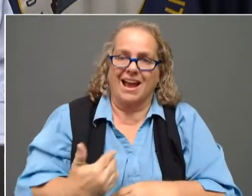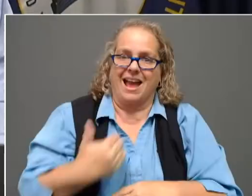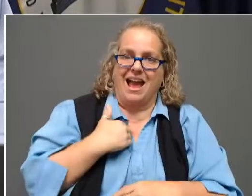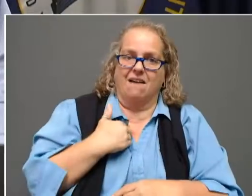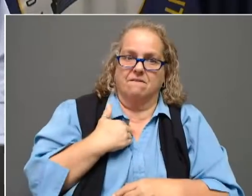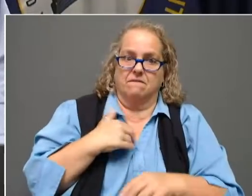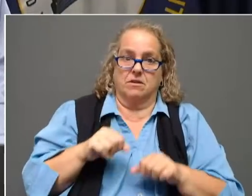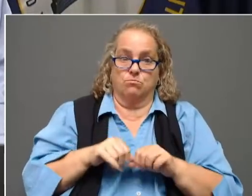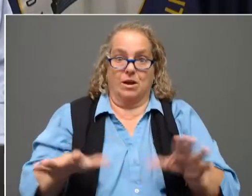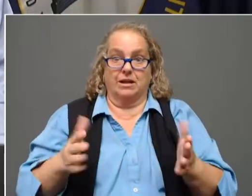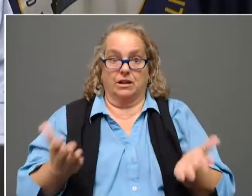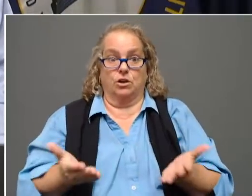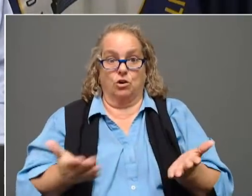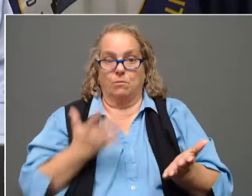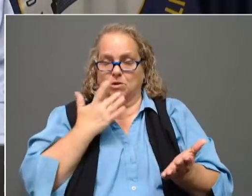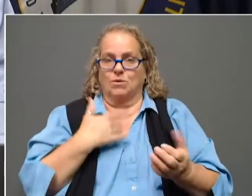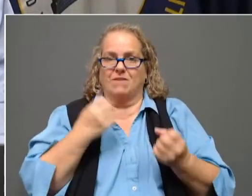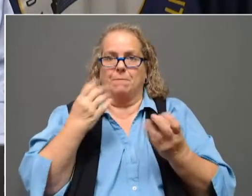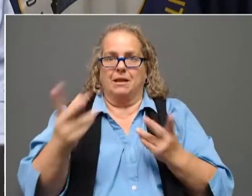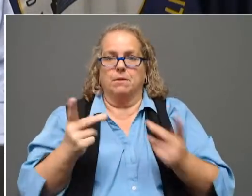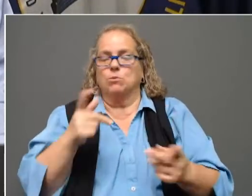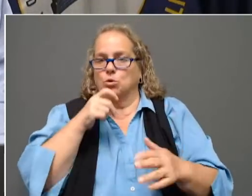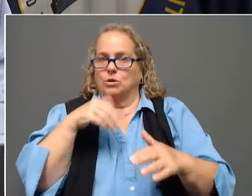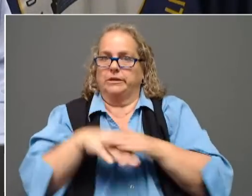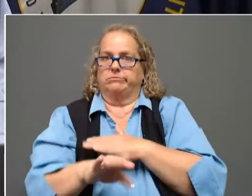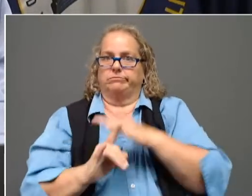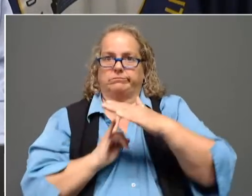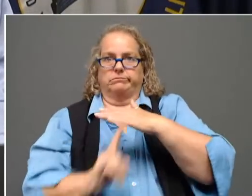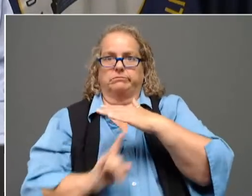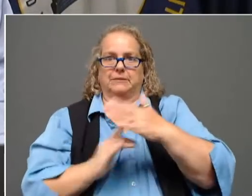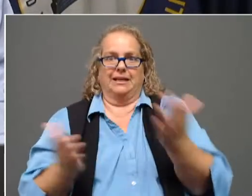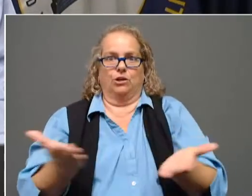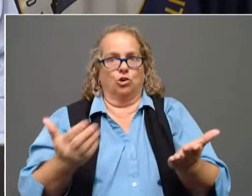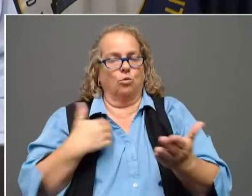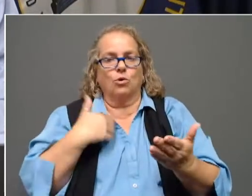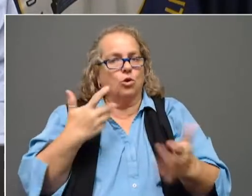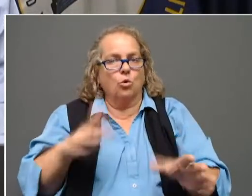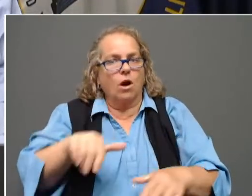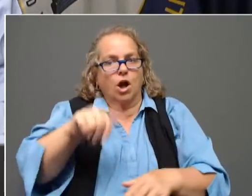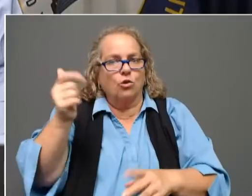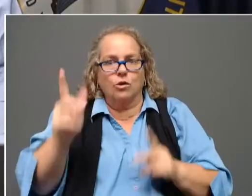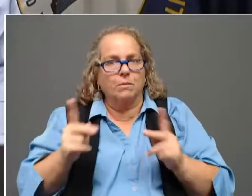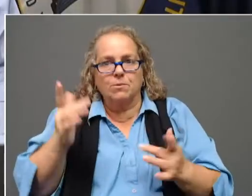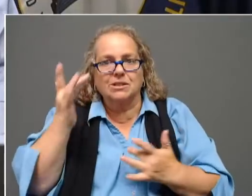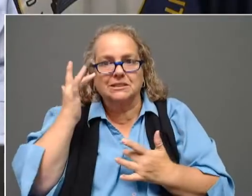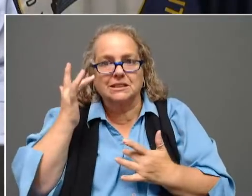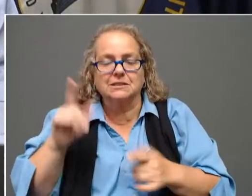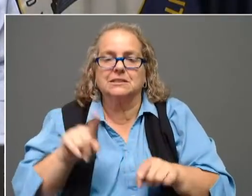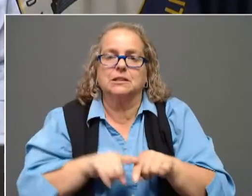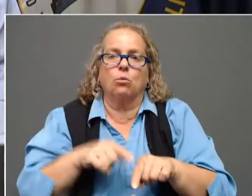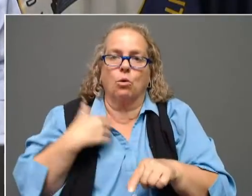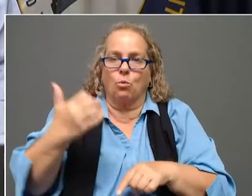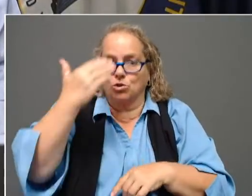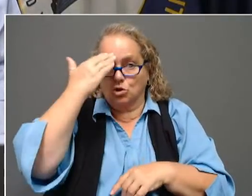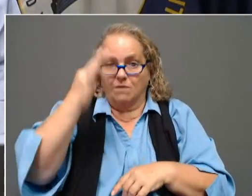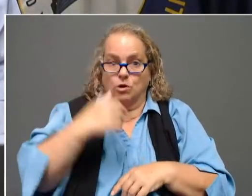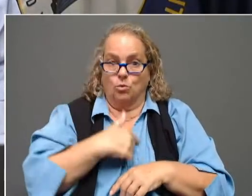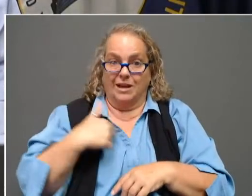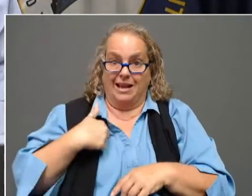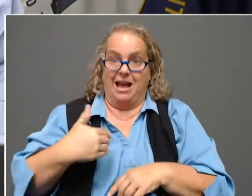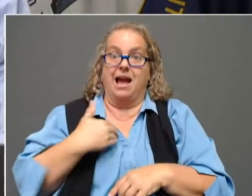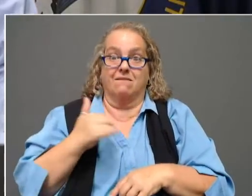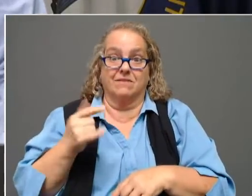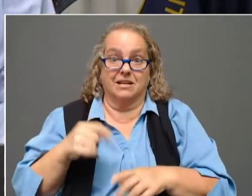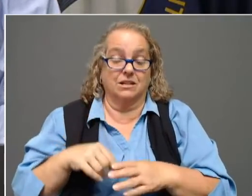because we got lots of people that come in here, and we don't want to get anybody else sick, just like we'd like to know if we have it in general.